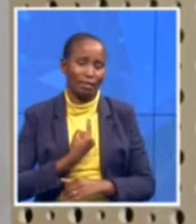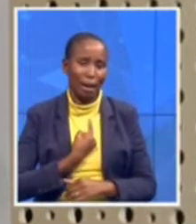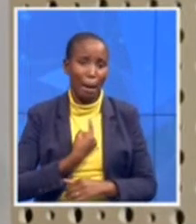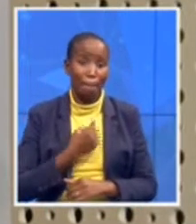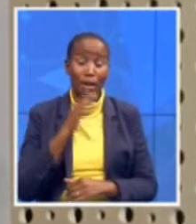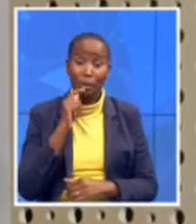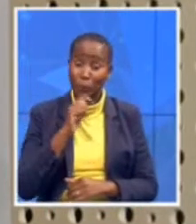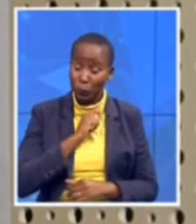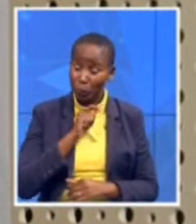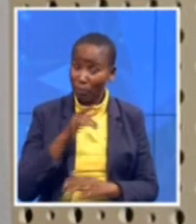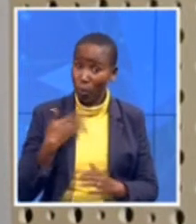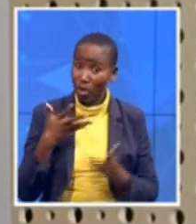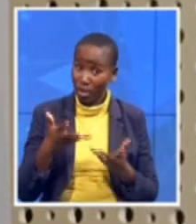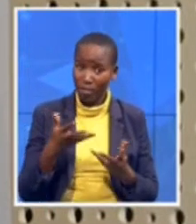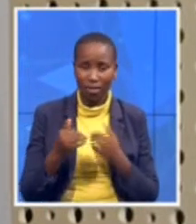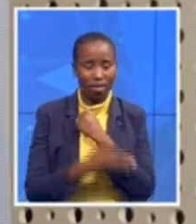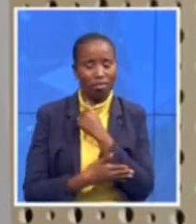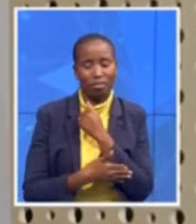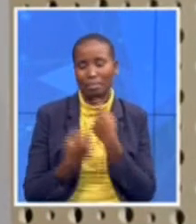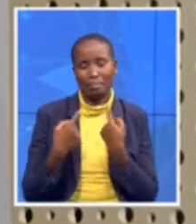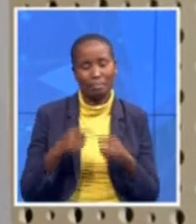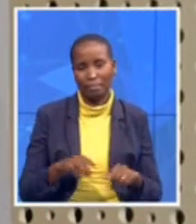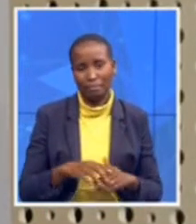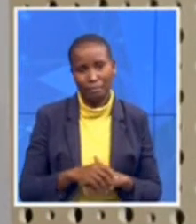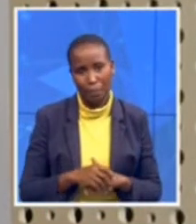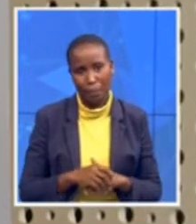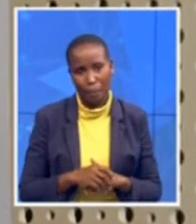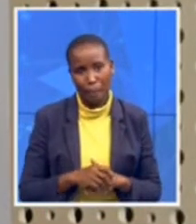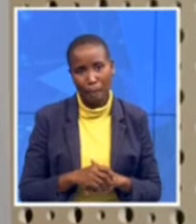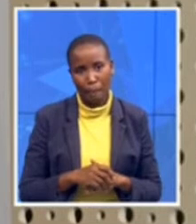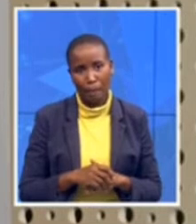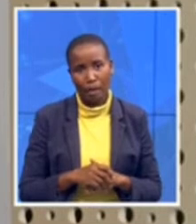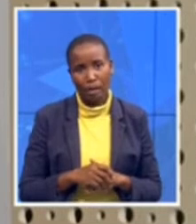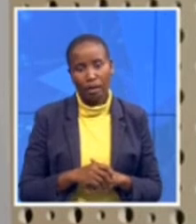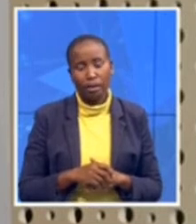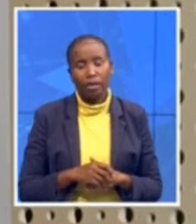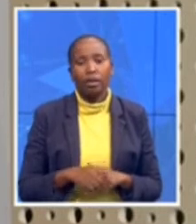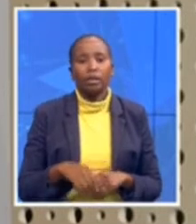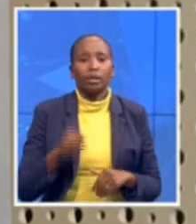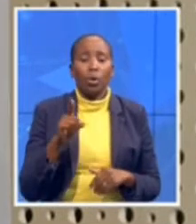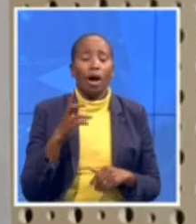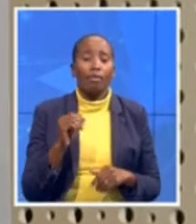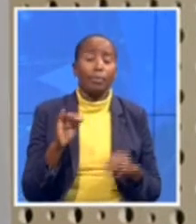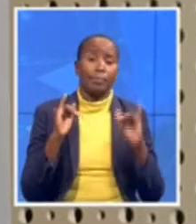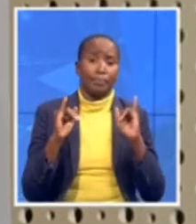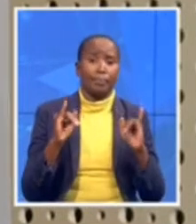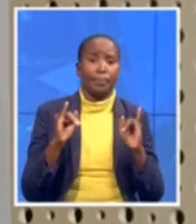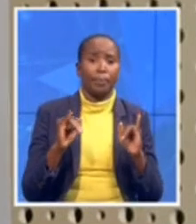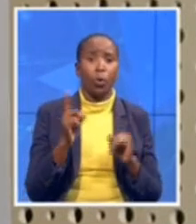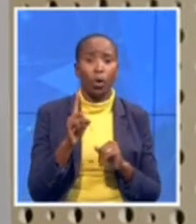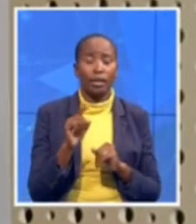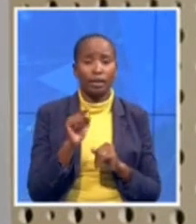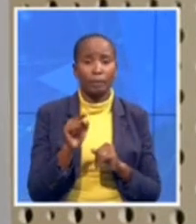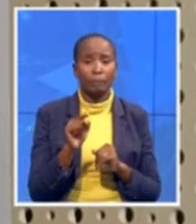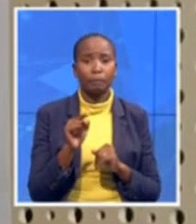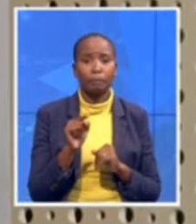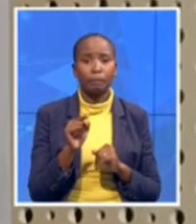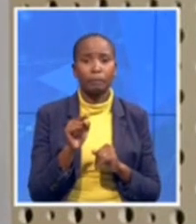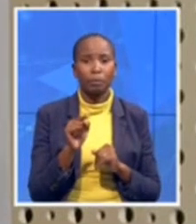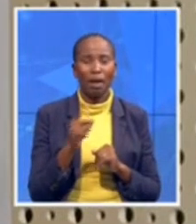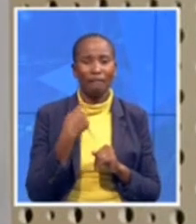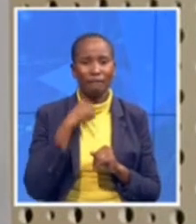don't to mention the potentially disastrous effects that the circulation of fake news can create